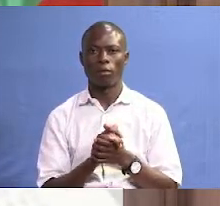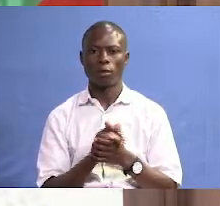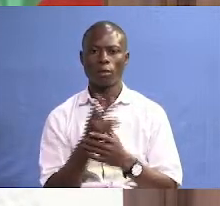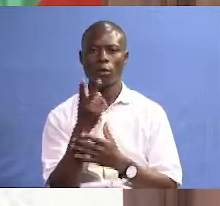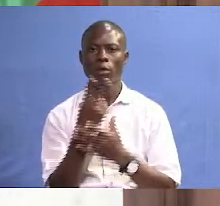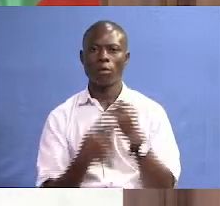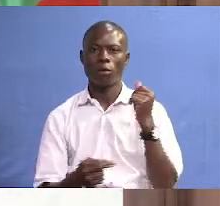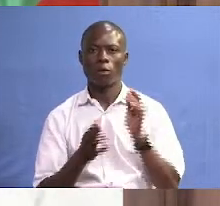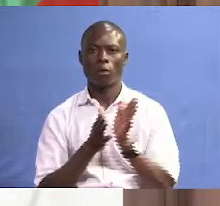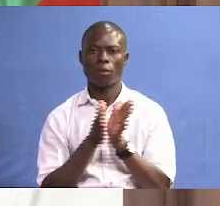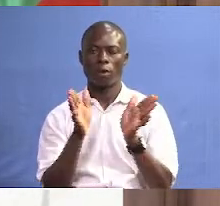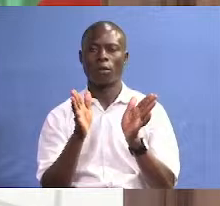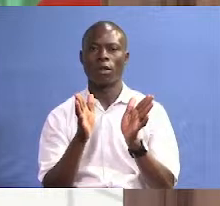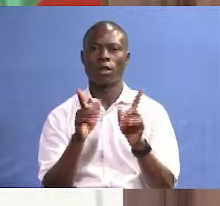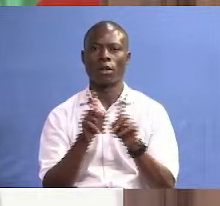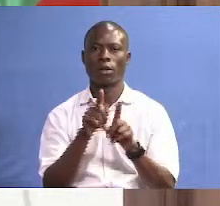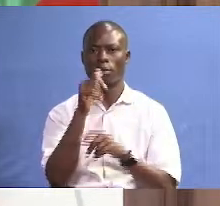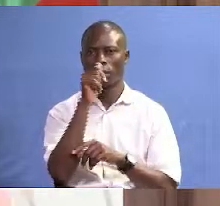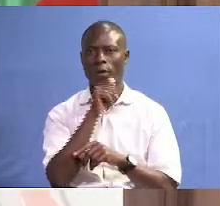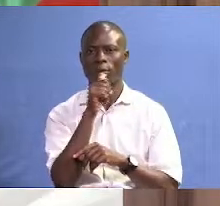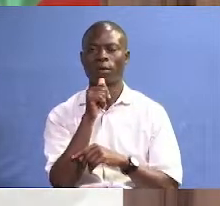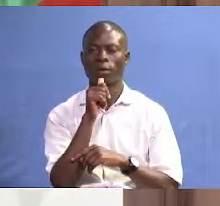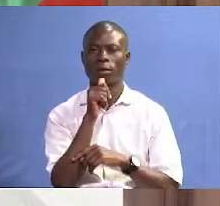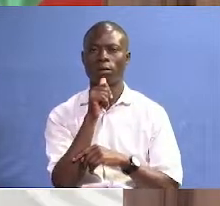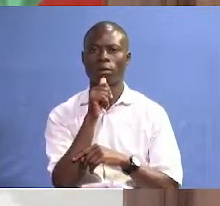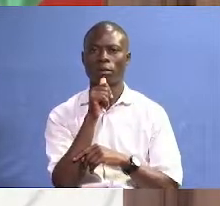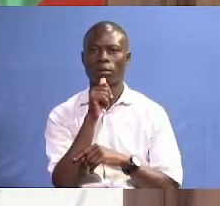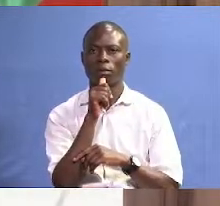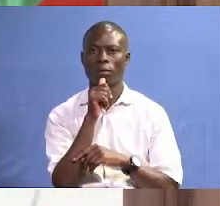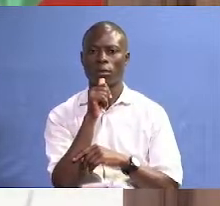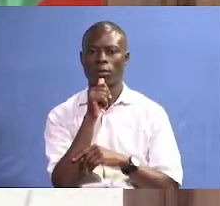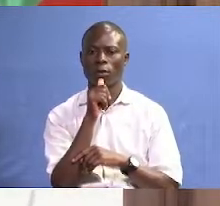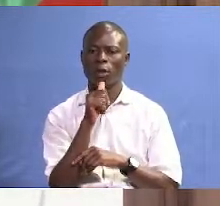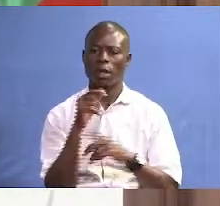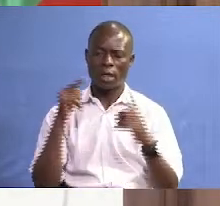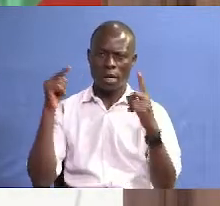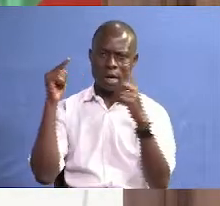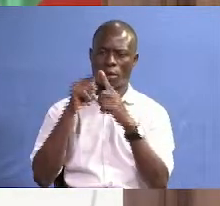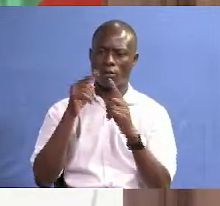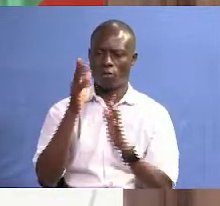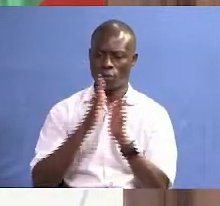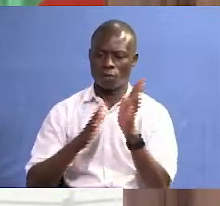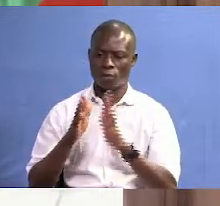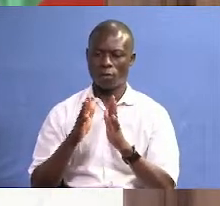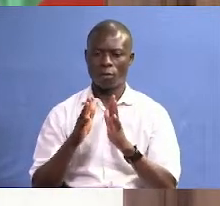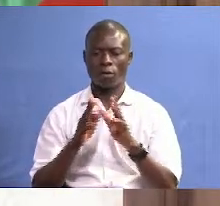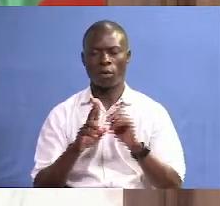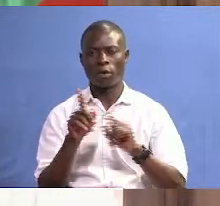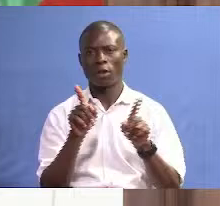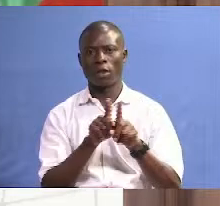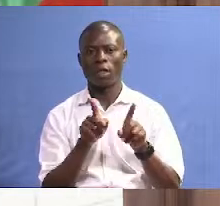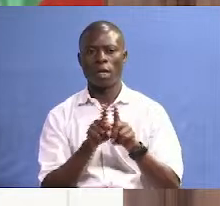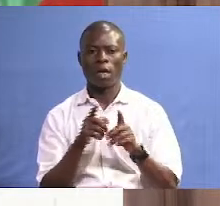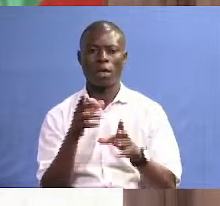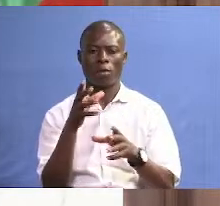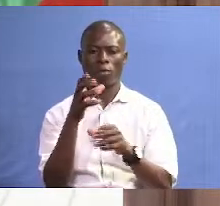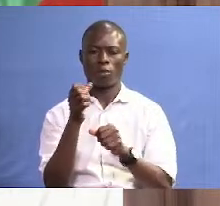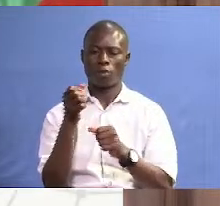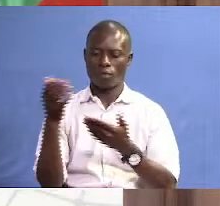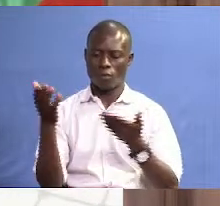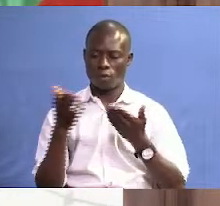both in public and private, with the aim of setting up a broad-based